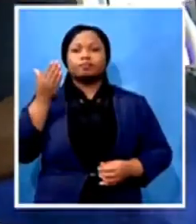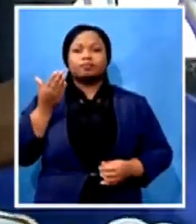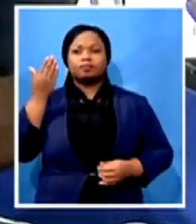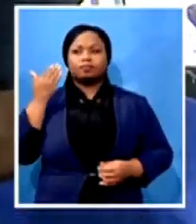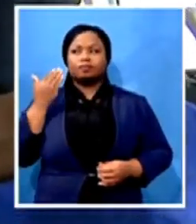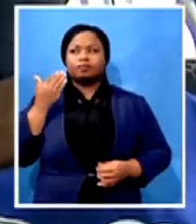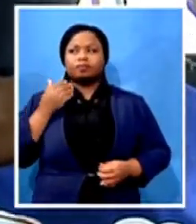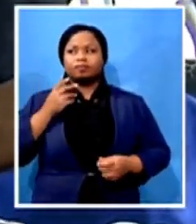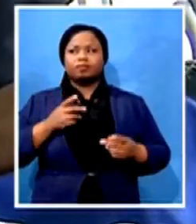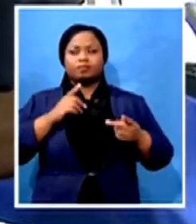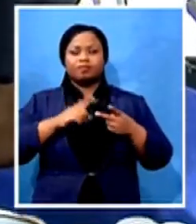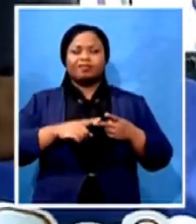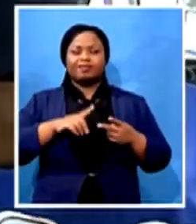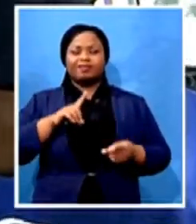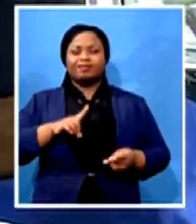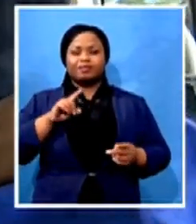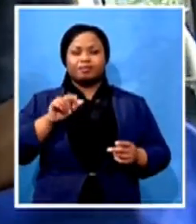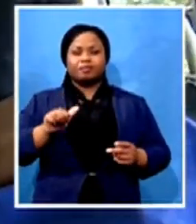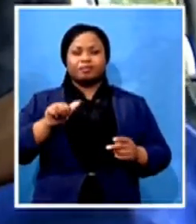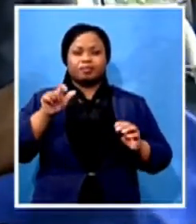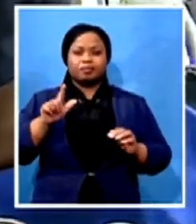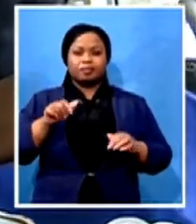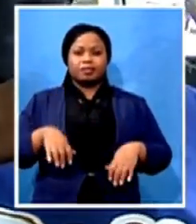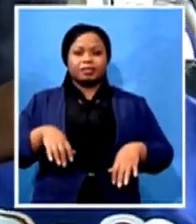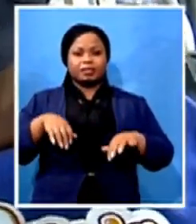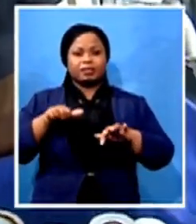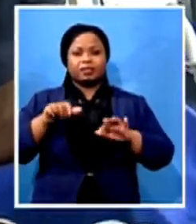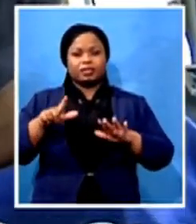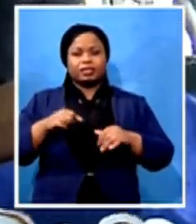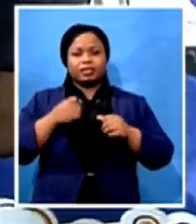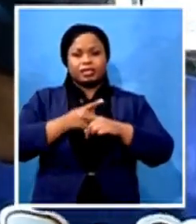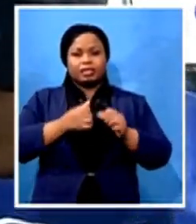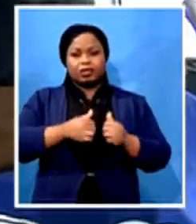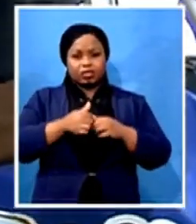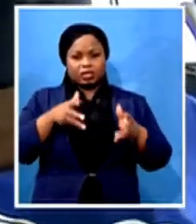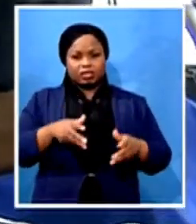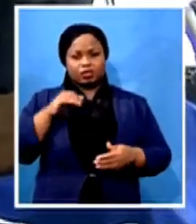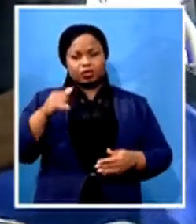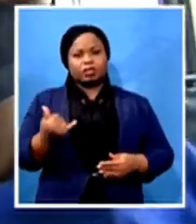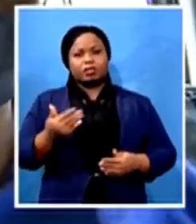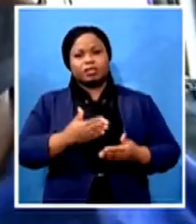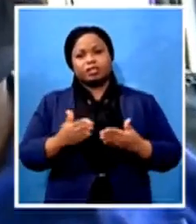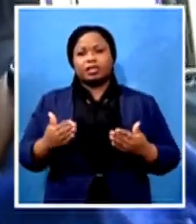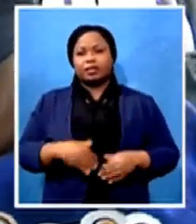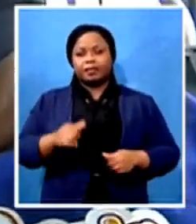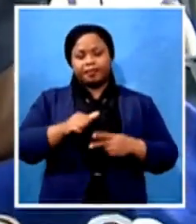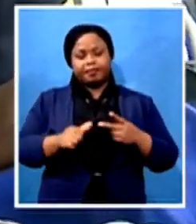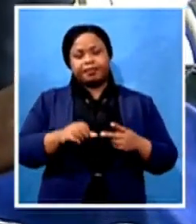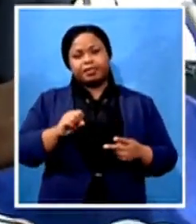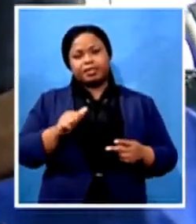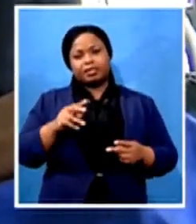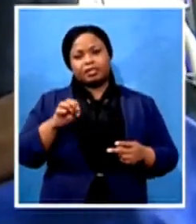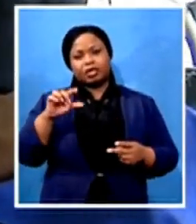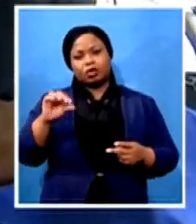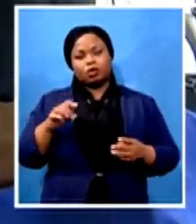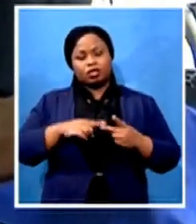176 taxi associations here in Johannesburg, which are under Santaco, as well as Top 6, say they are going to